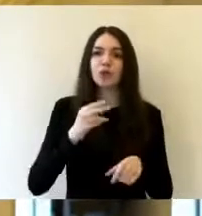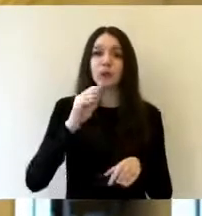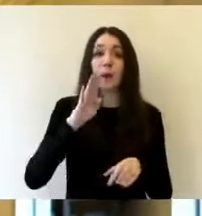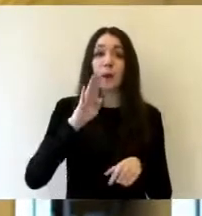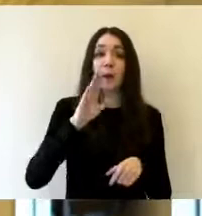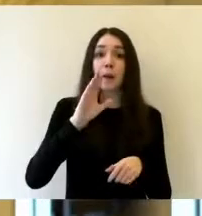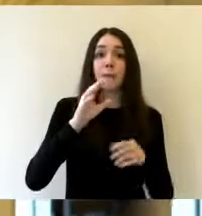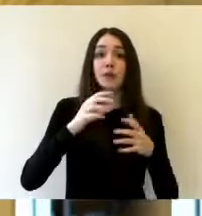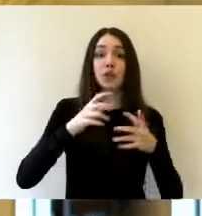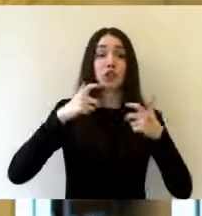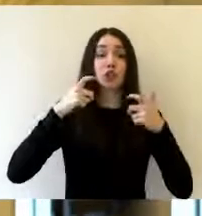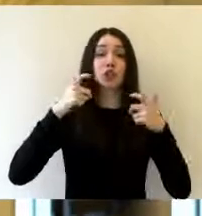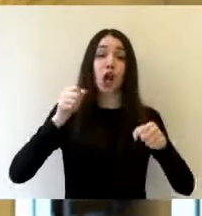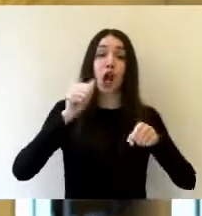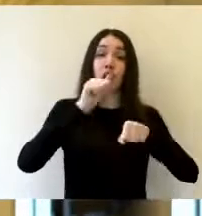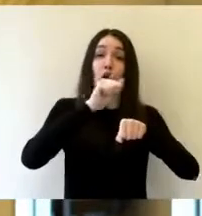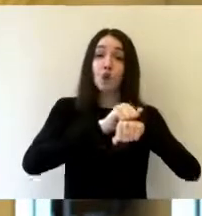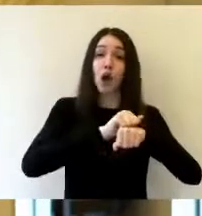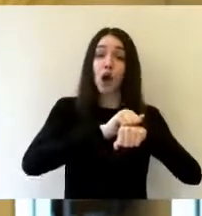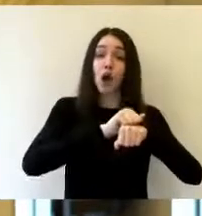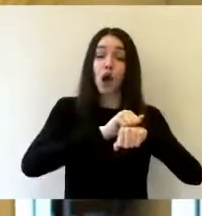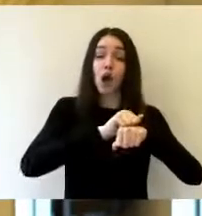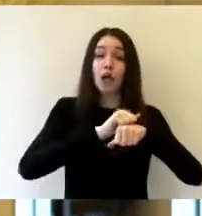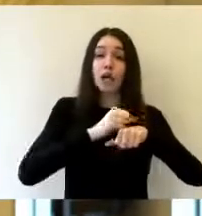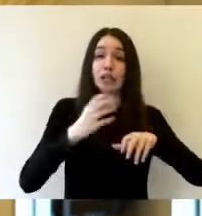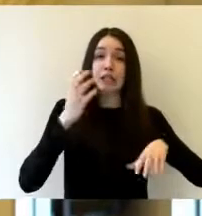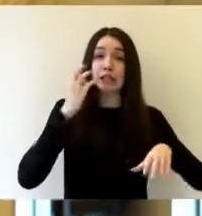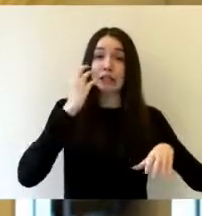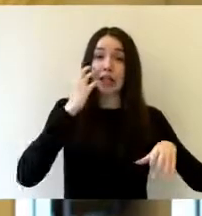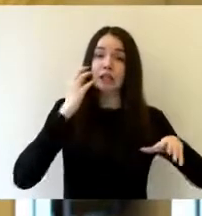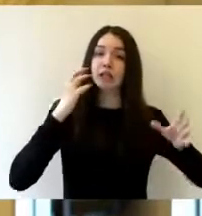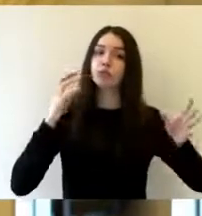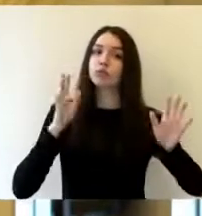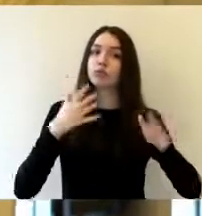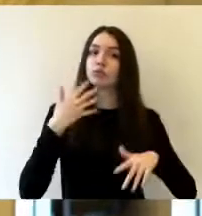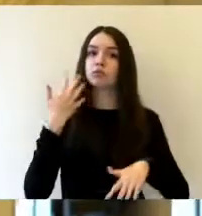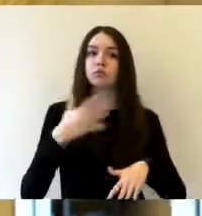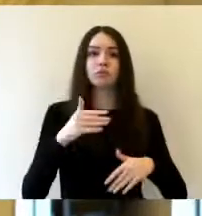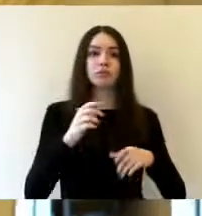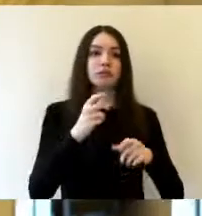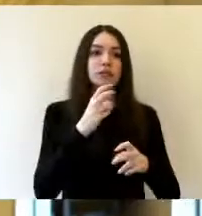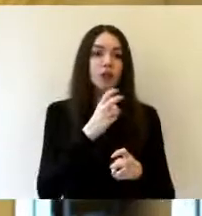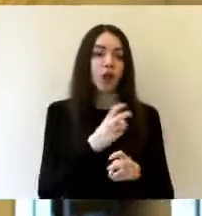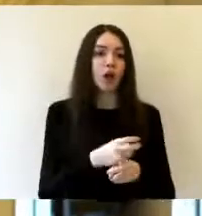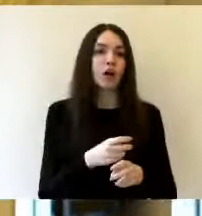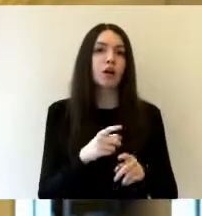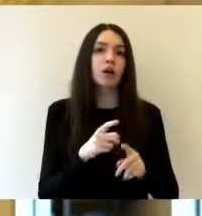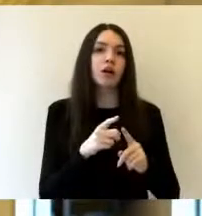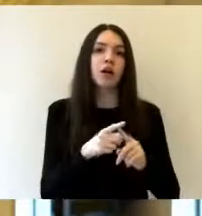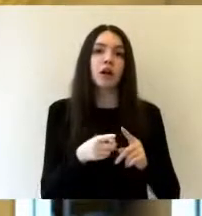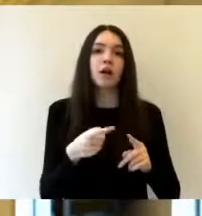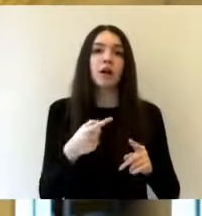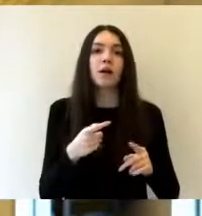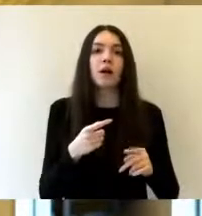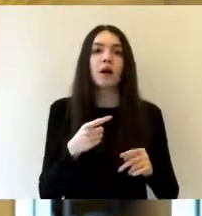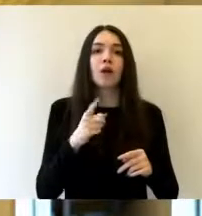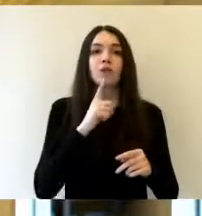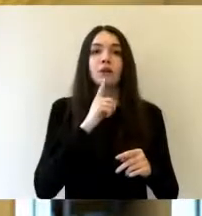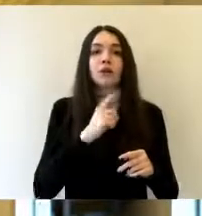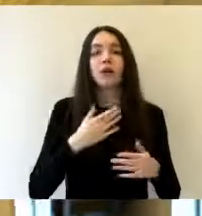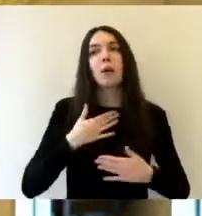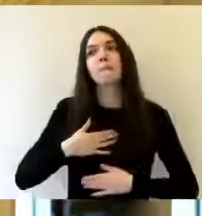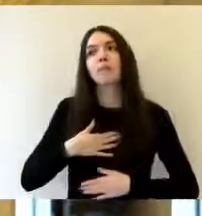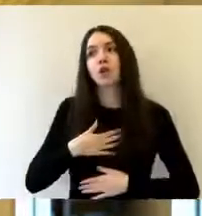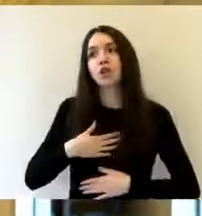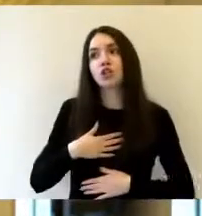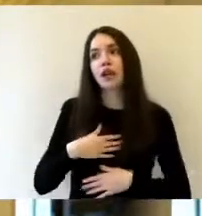and it was made out of a particularly dense stone, and that was really hard. But it made my appreciation for going back and then carving marble.